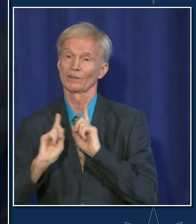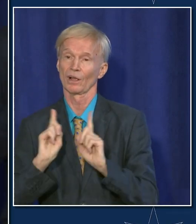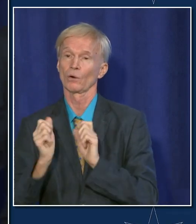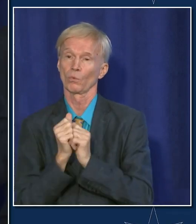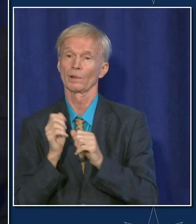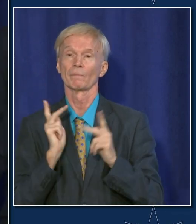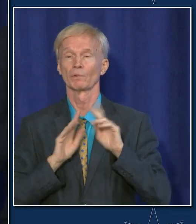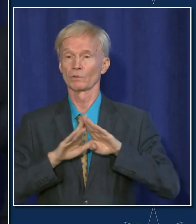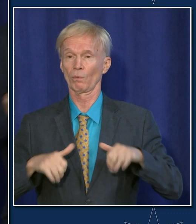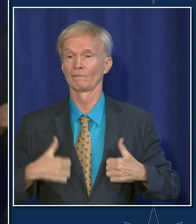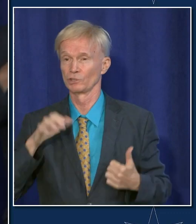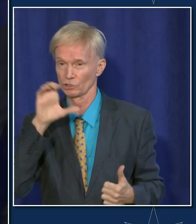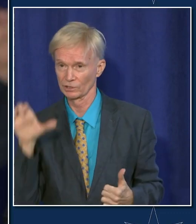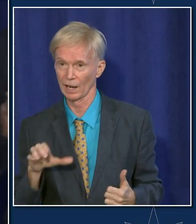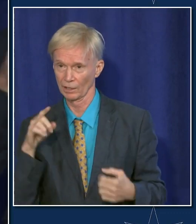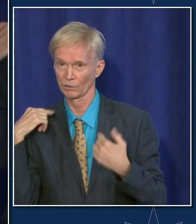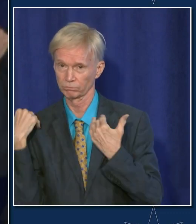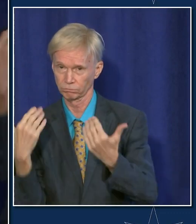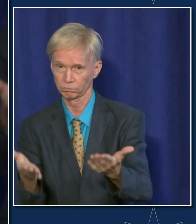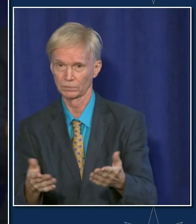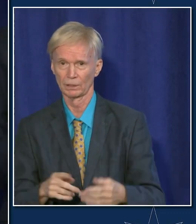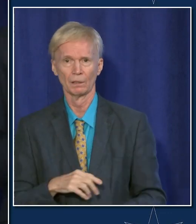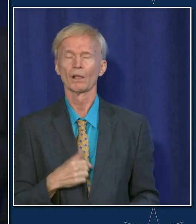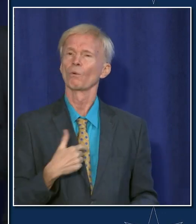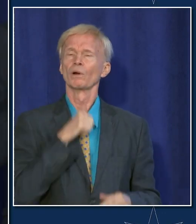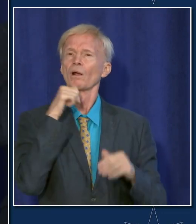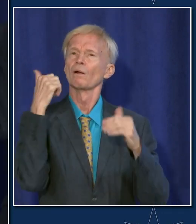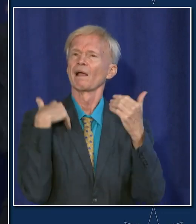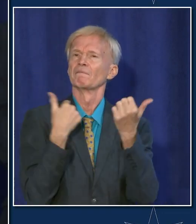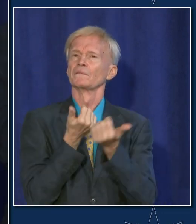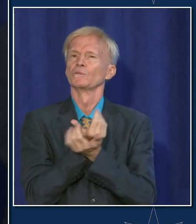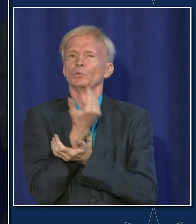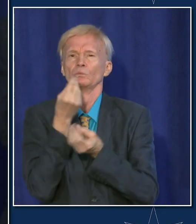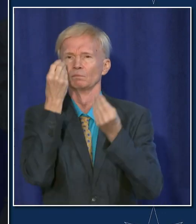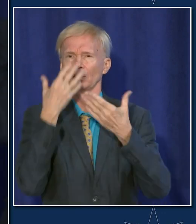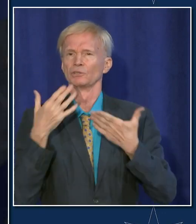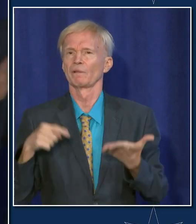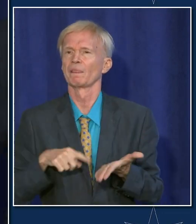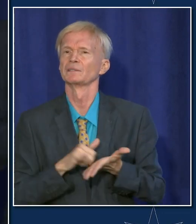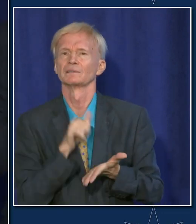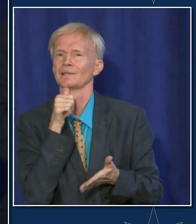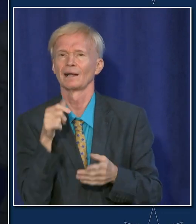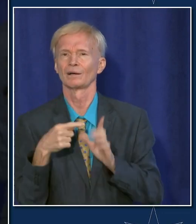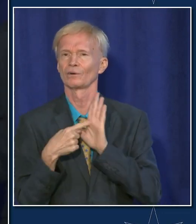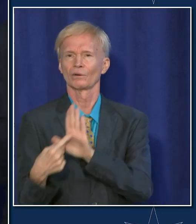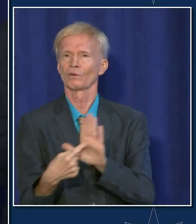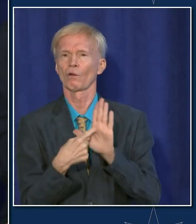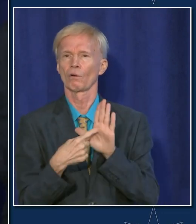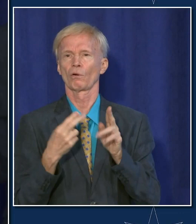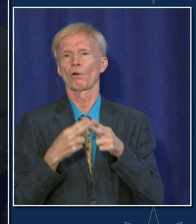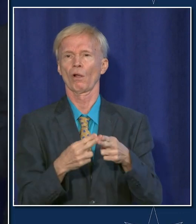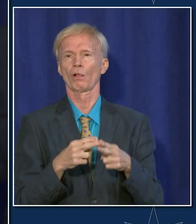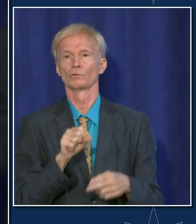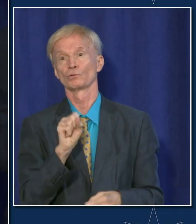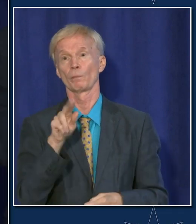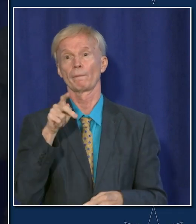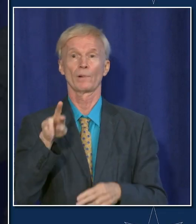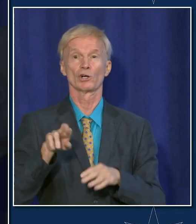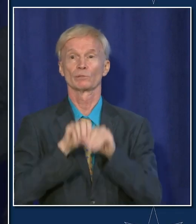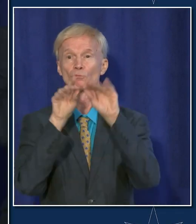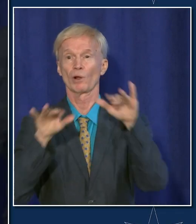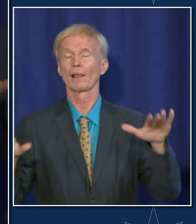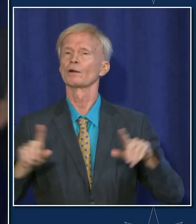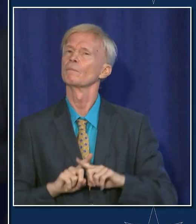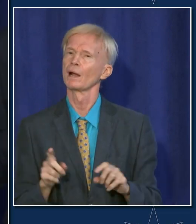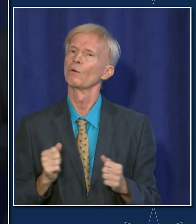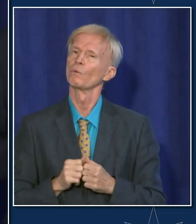Again, nothing unexpected here. No sign of a, quote, super spreader event, but clearly with hundreds of thousands of people